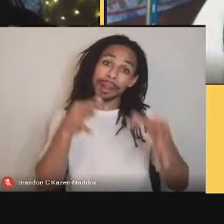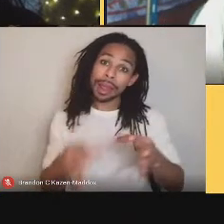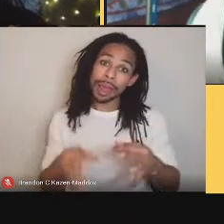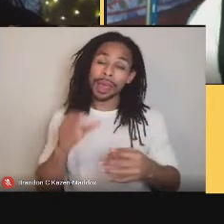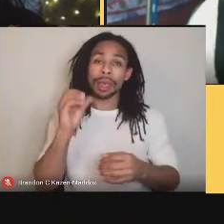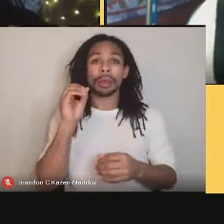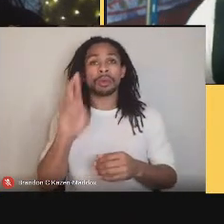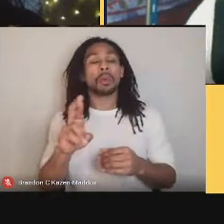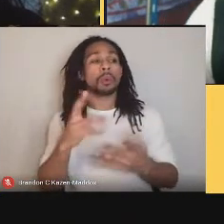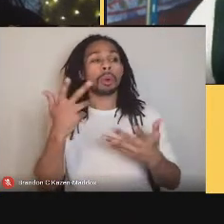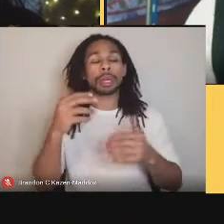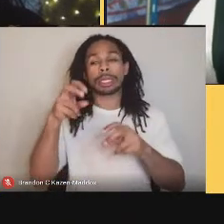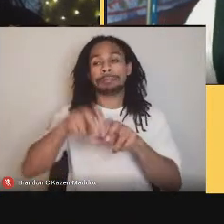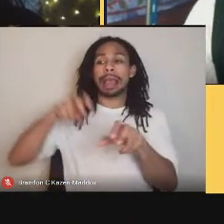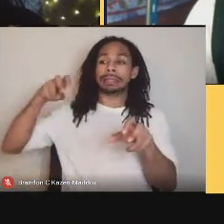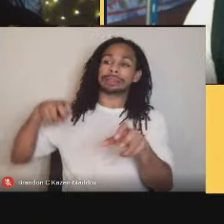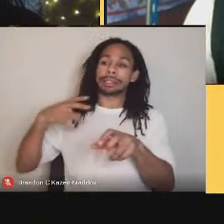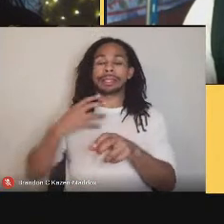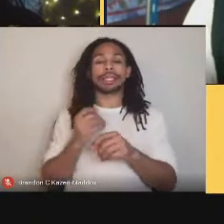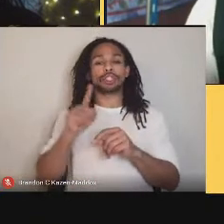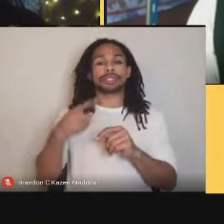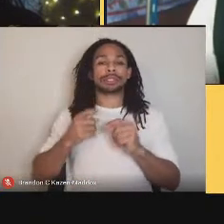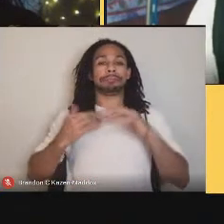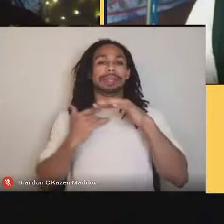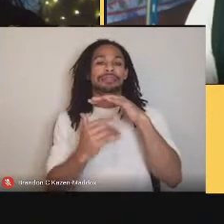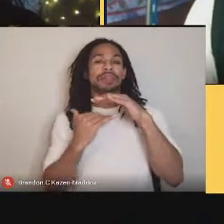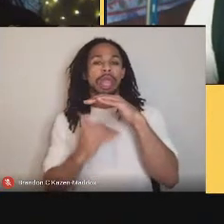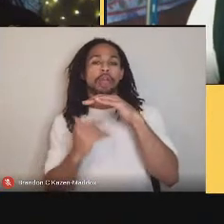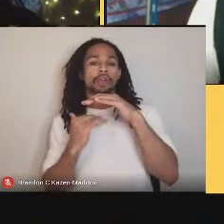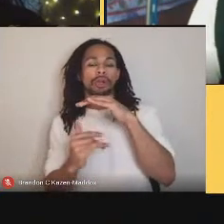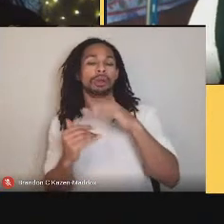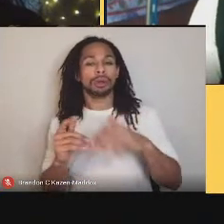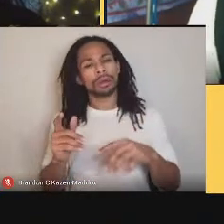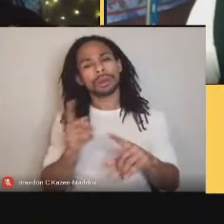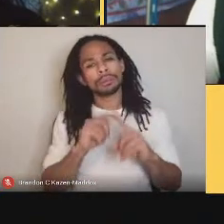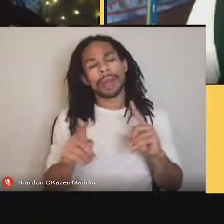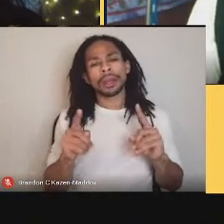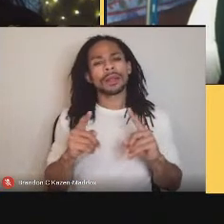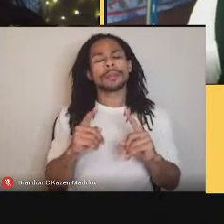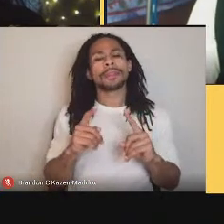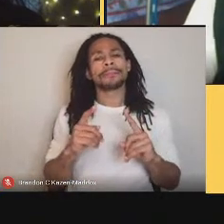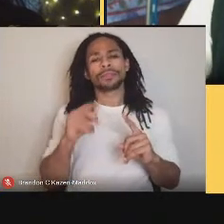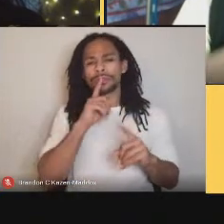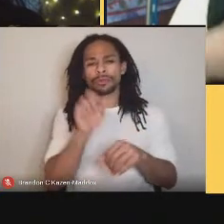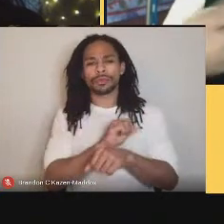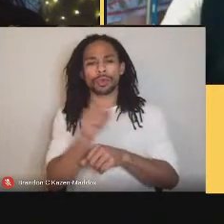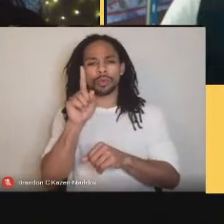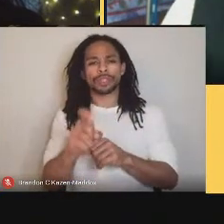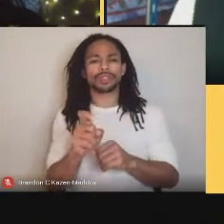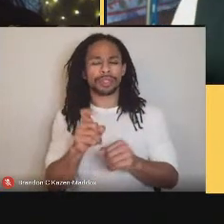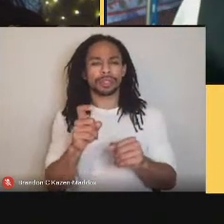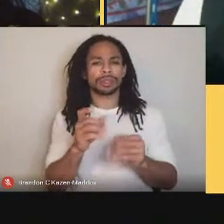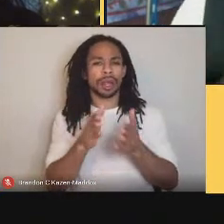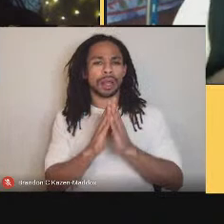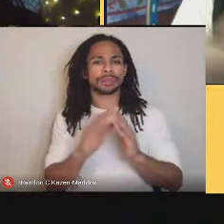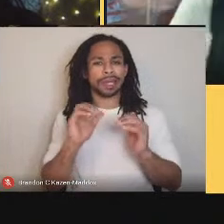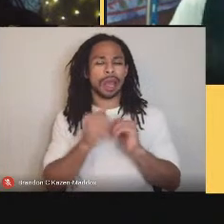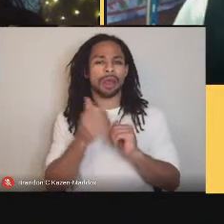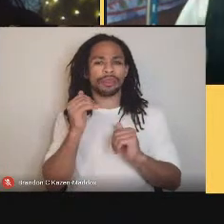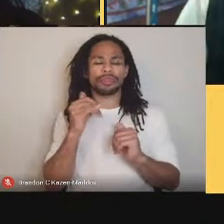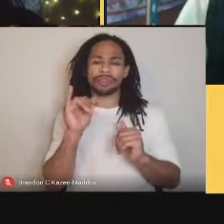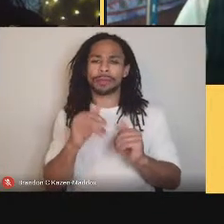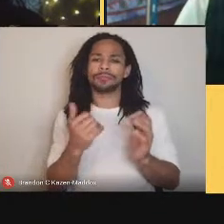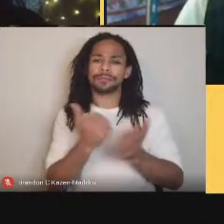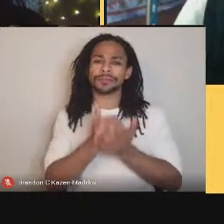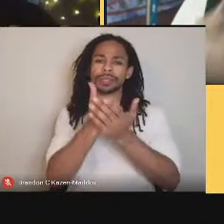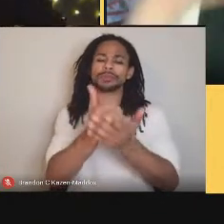back? I think the real question is asking how it's helping to convey the overall